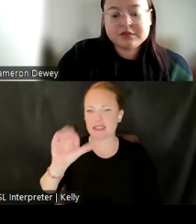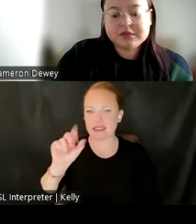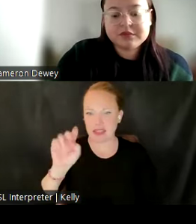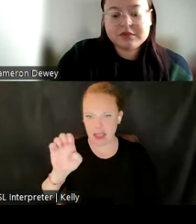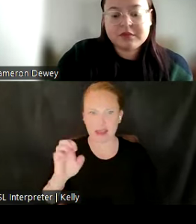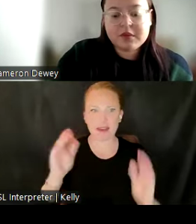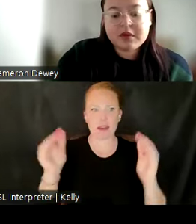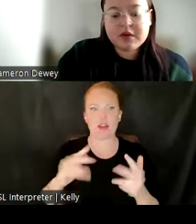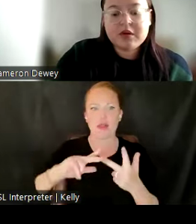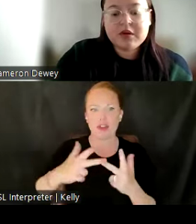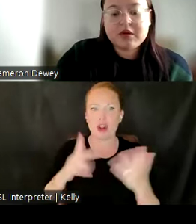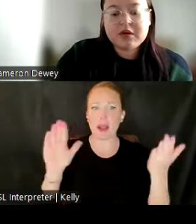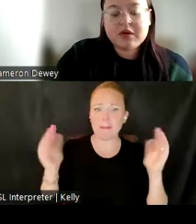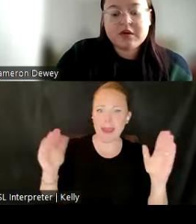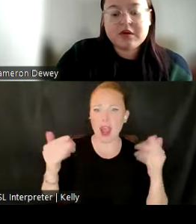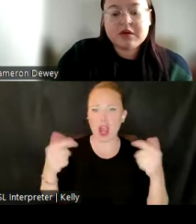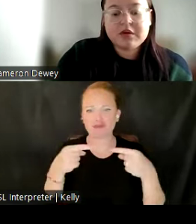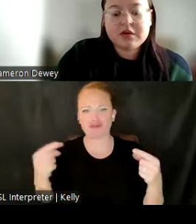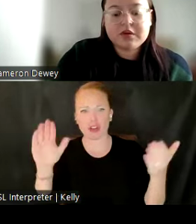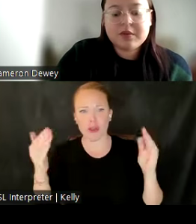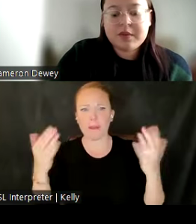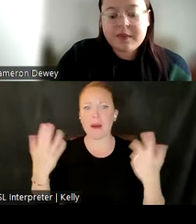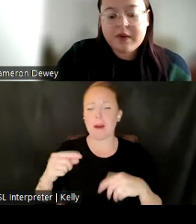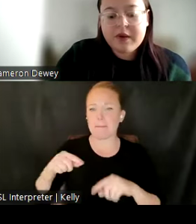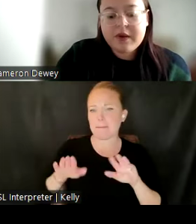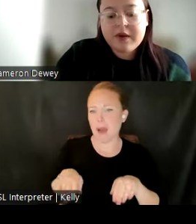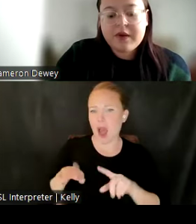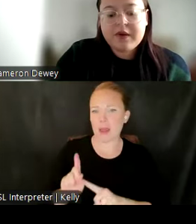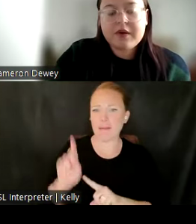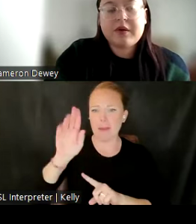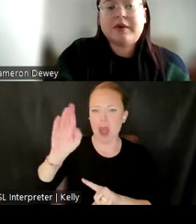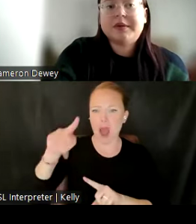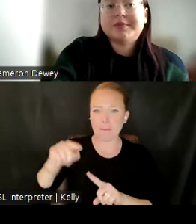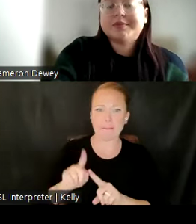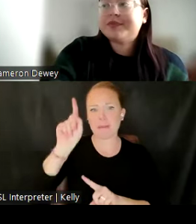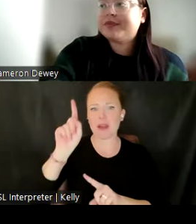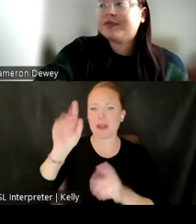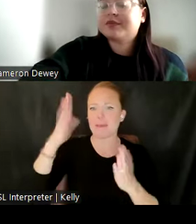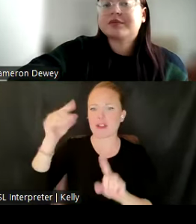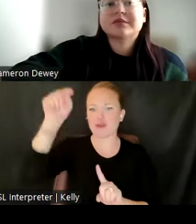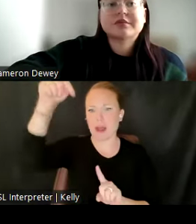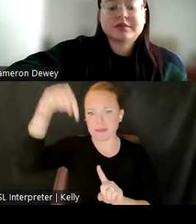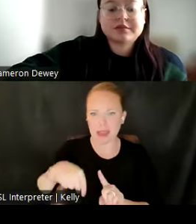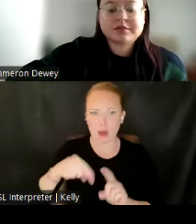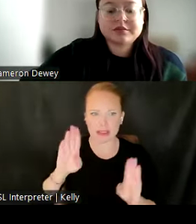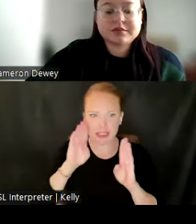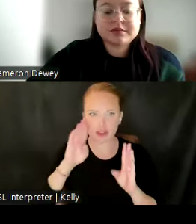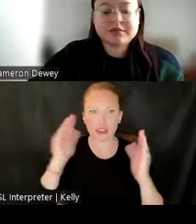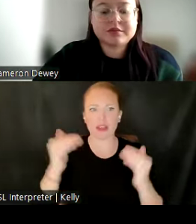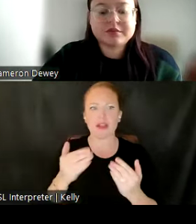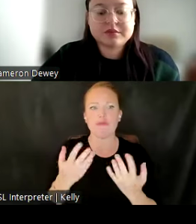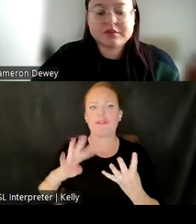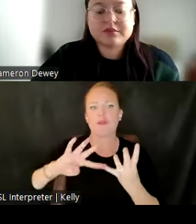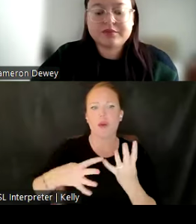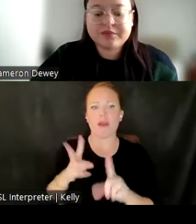and contrast bottom up versus top down attention. And 4, apply informed techniques when working with survivors.